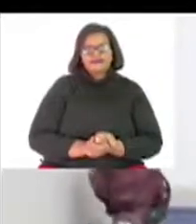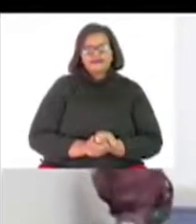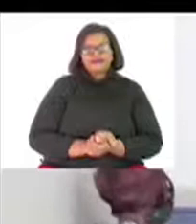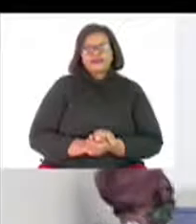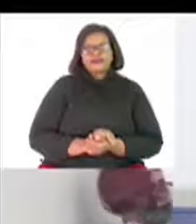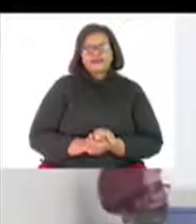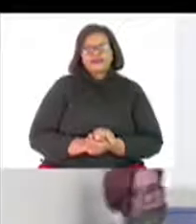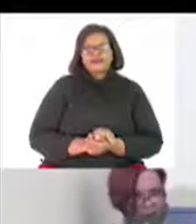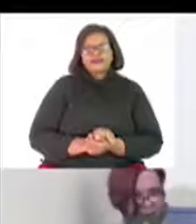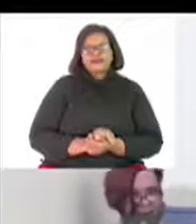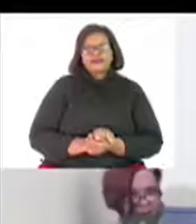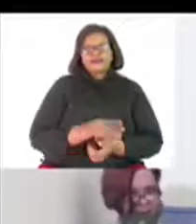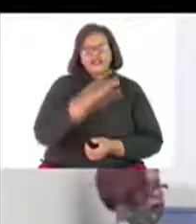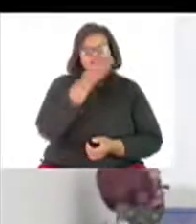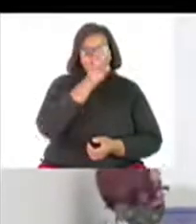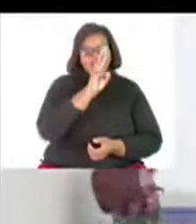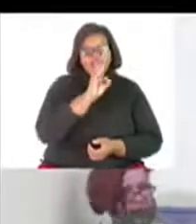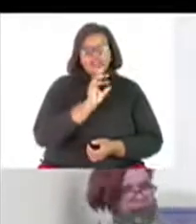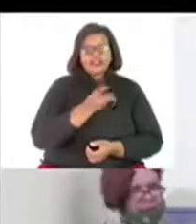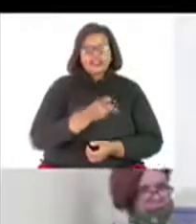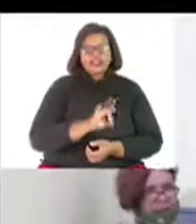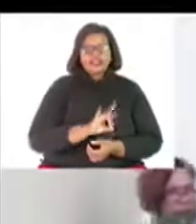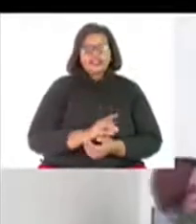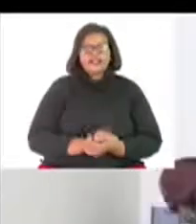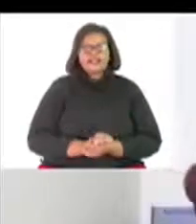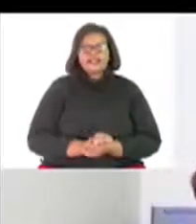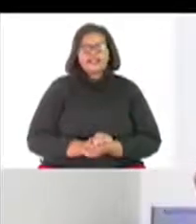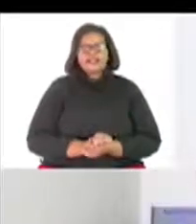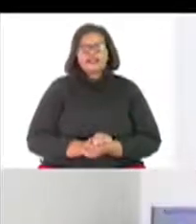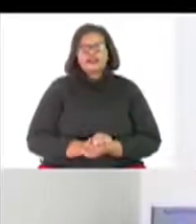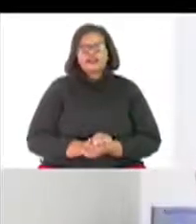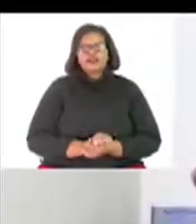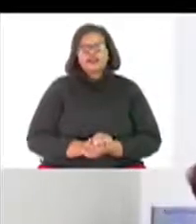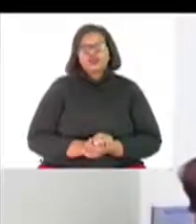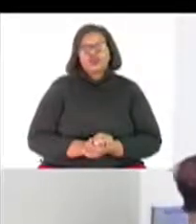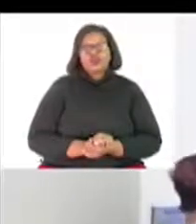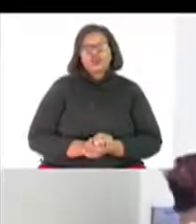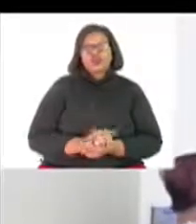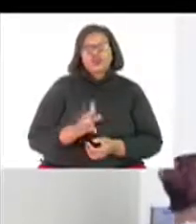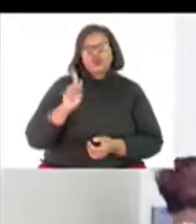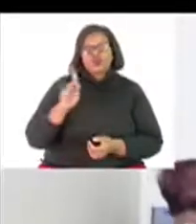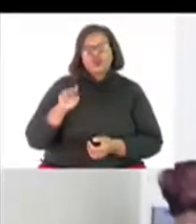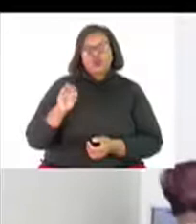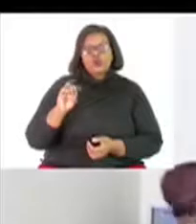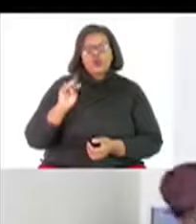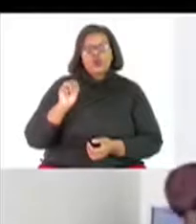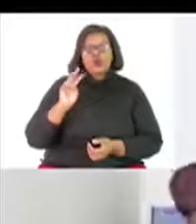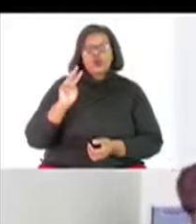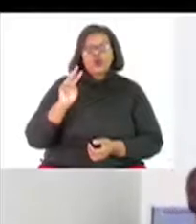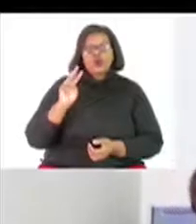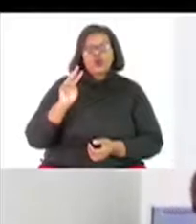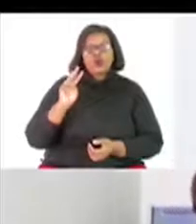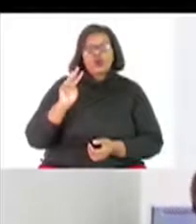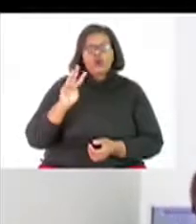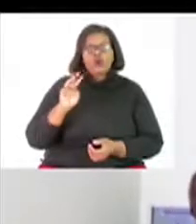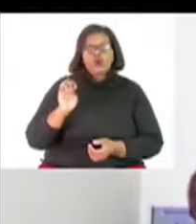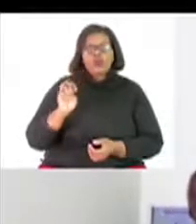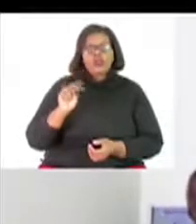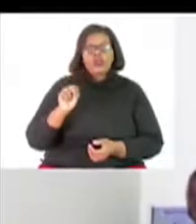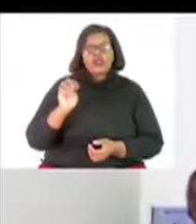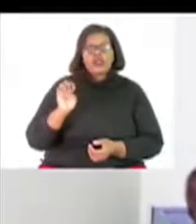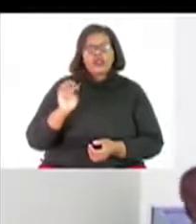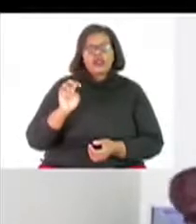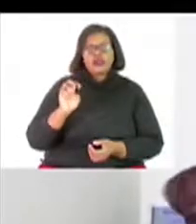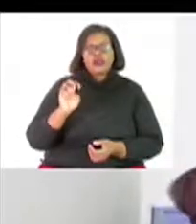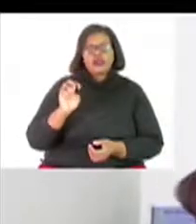6 and 8. Pomwene is going to assist us. Can you give me the multiples of 6?